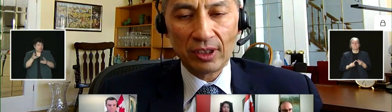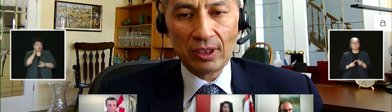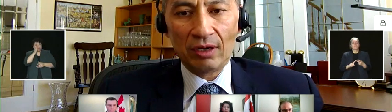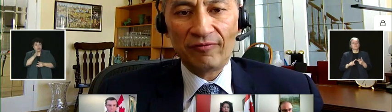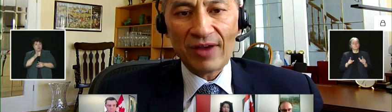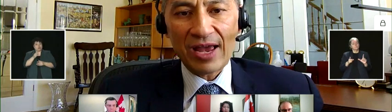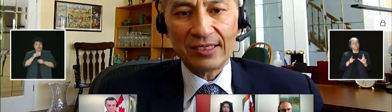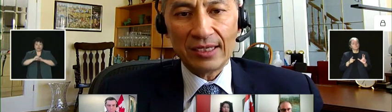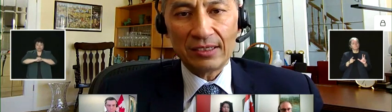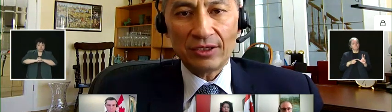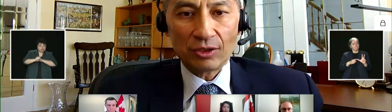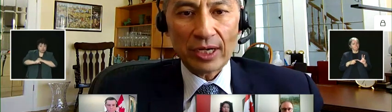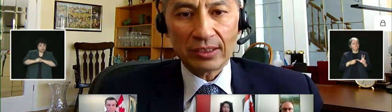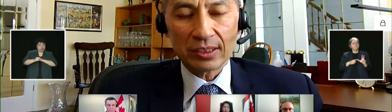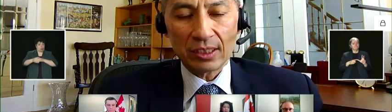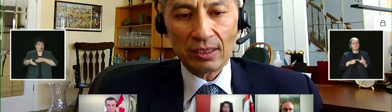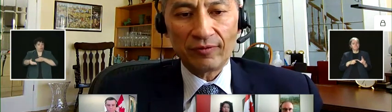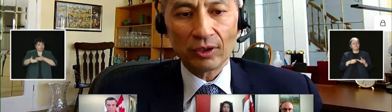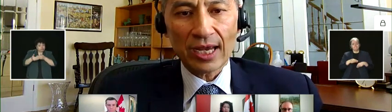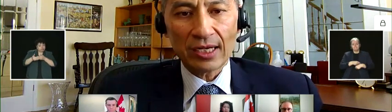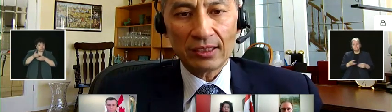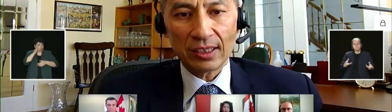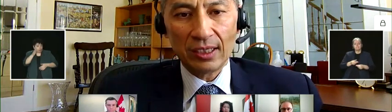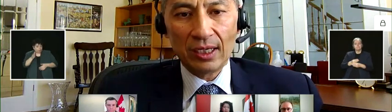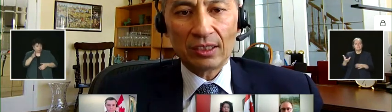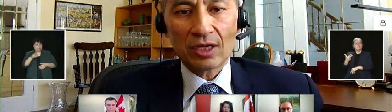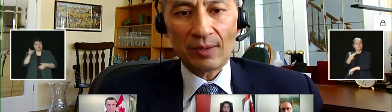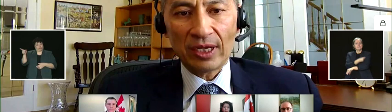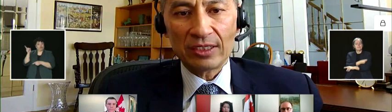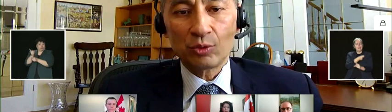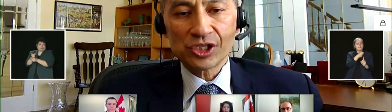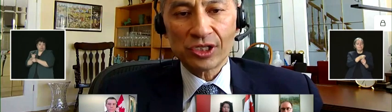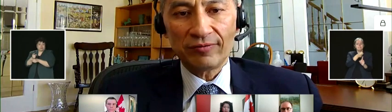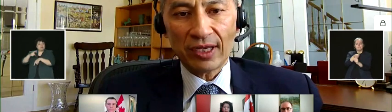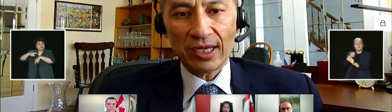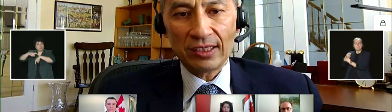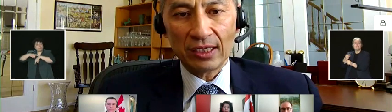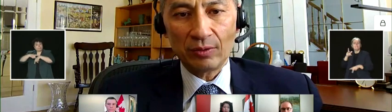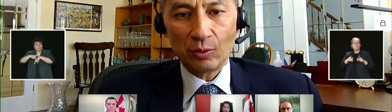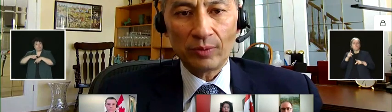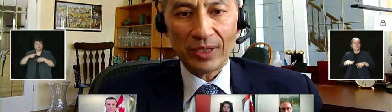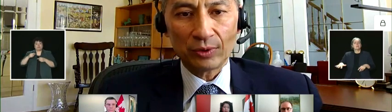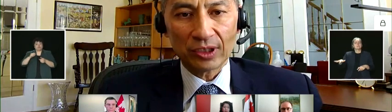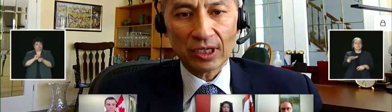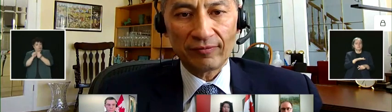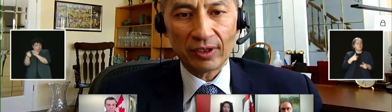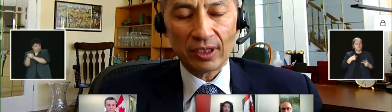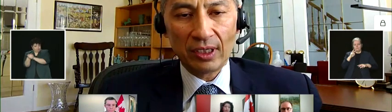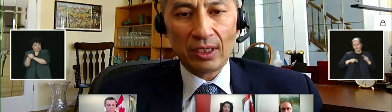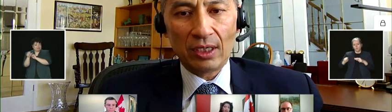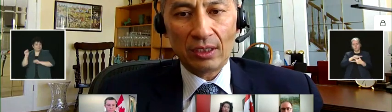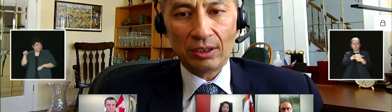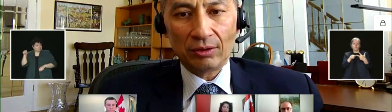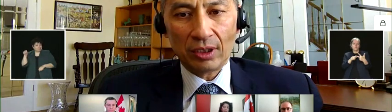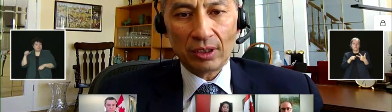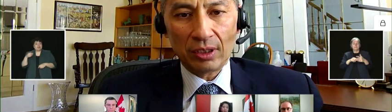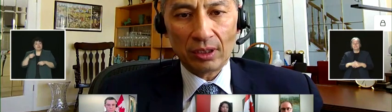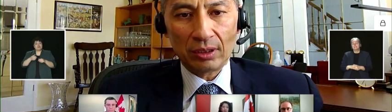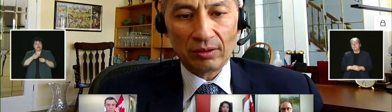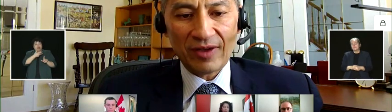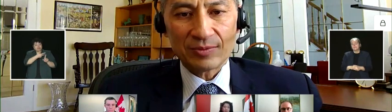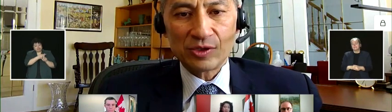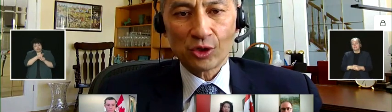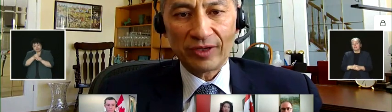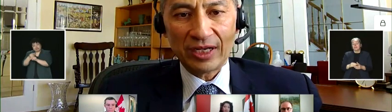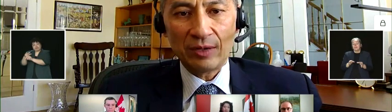of vaccine. And you're right. If you look at it, the timelines would shift, and we would be able to cover